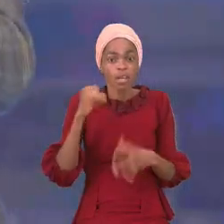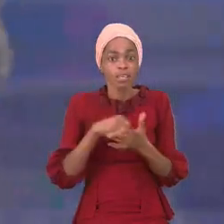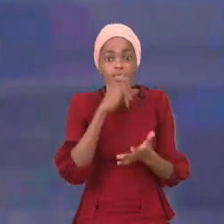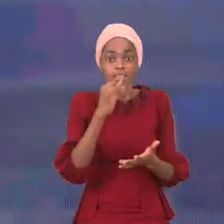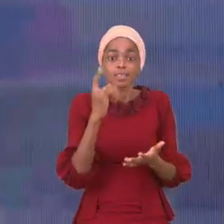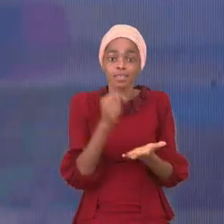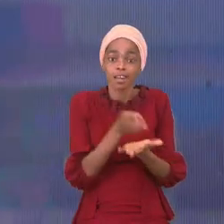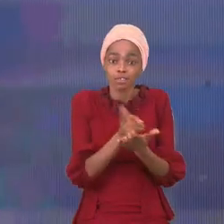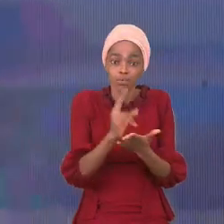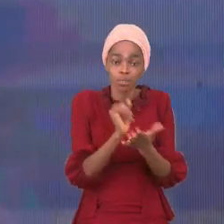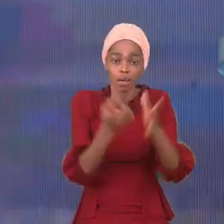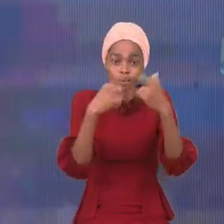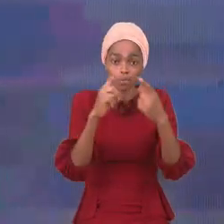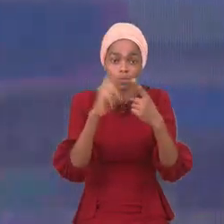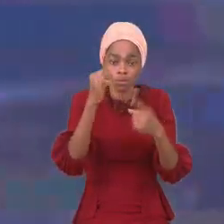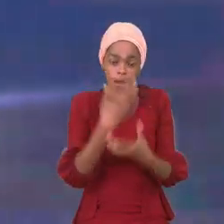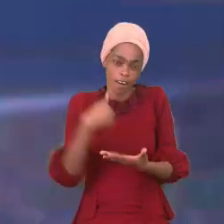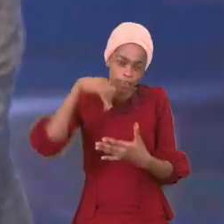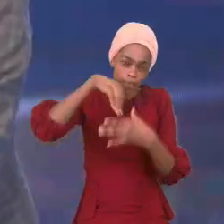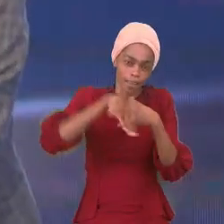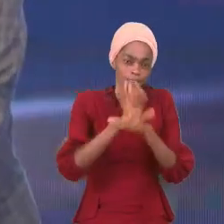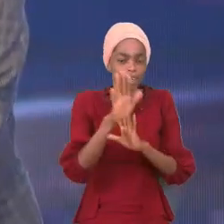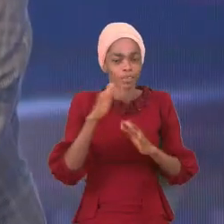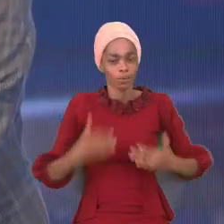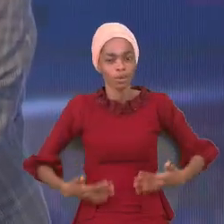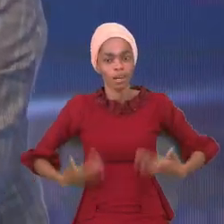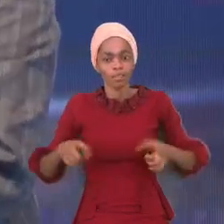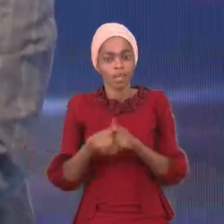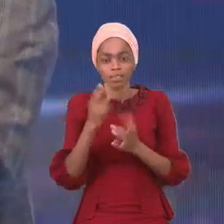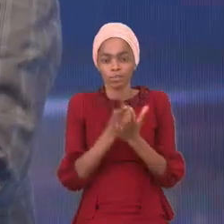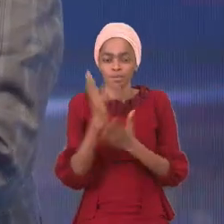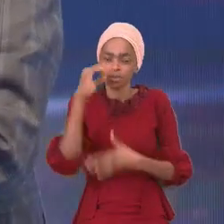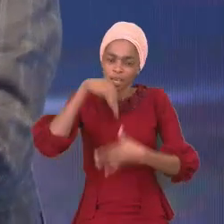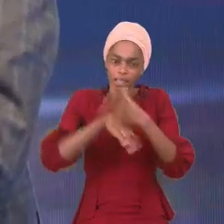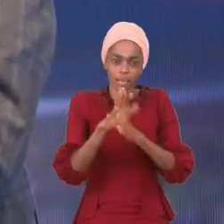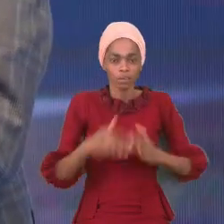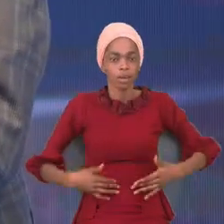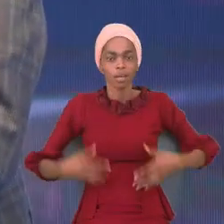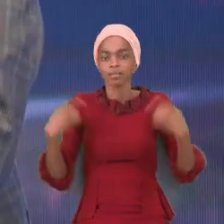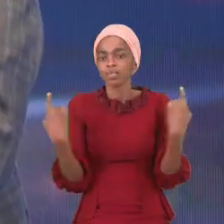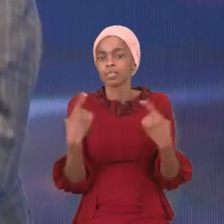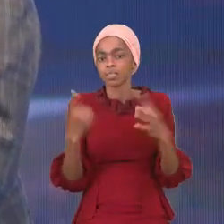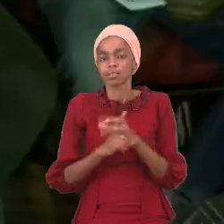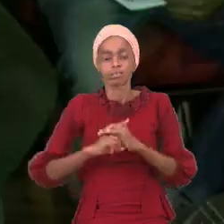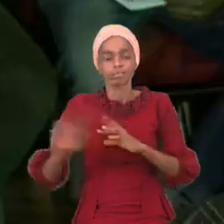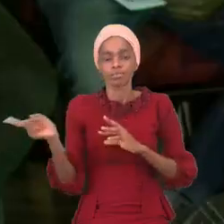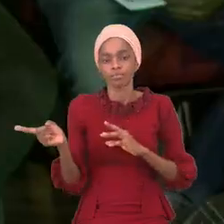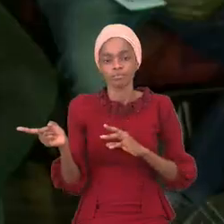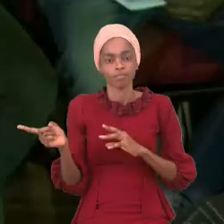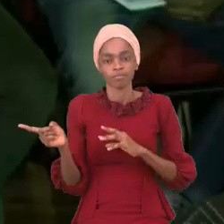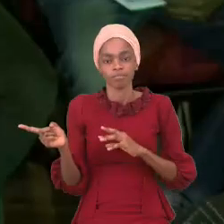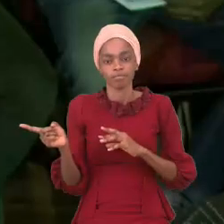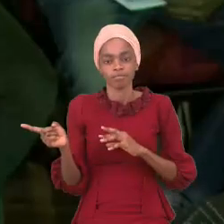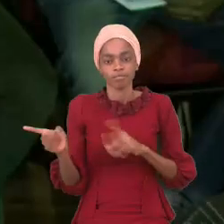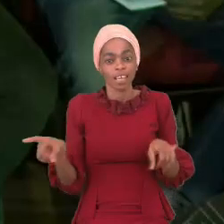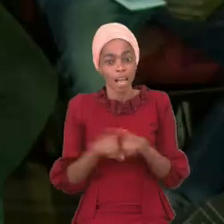and penetrates your life, as truth enters, sin will take the run.